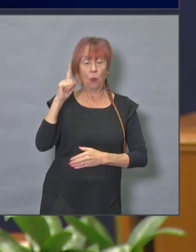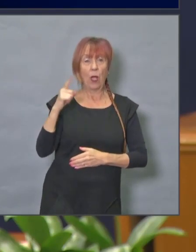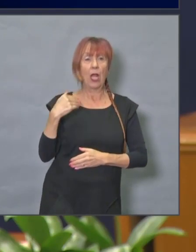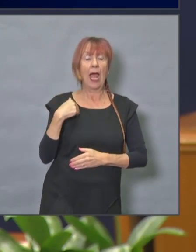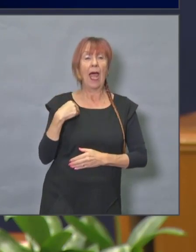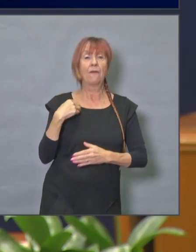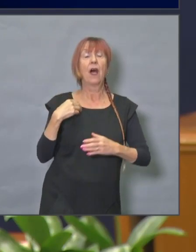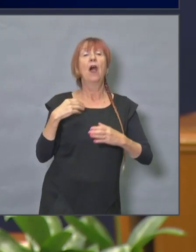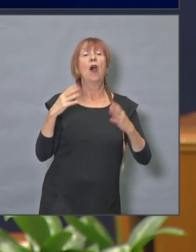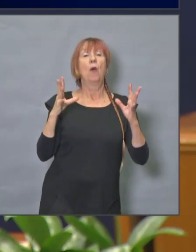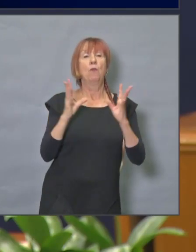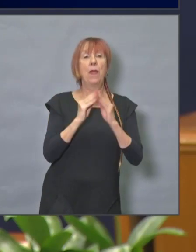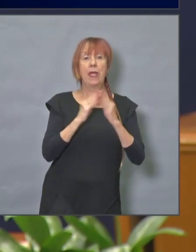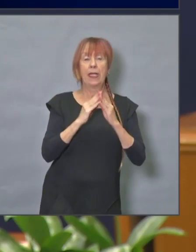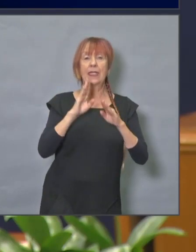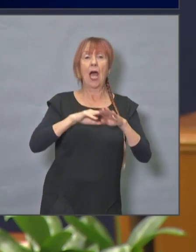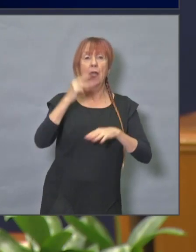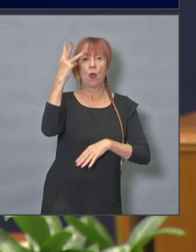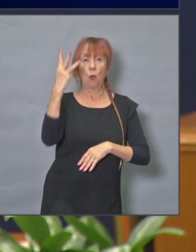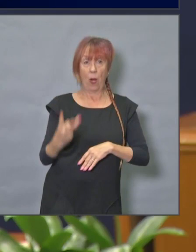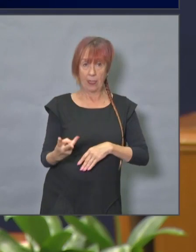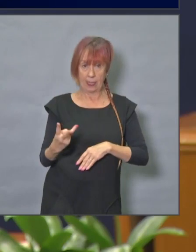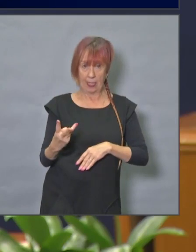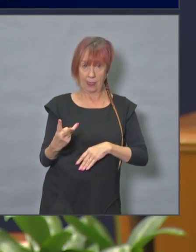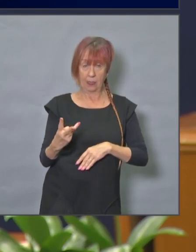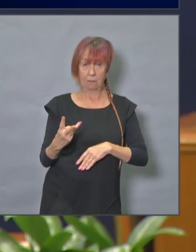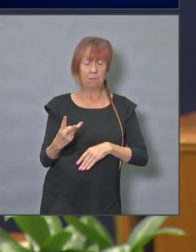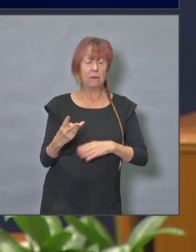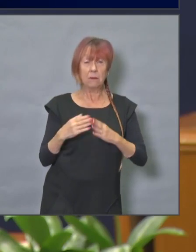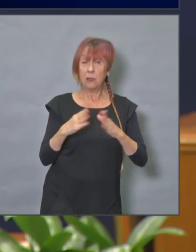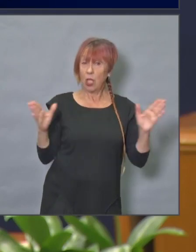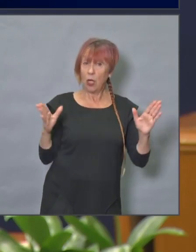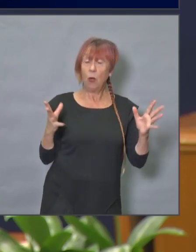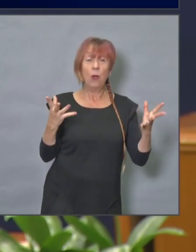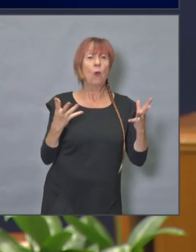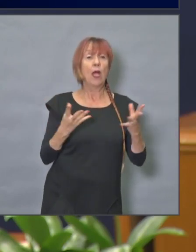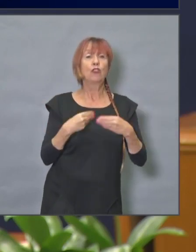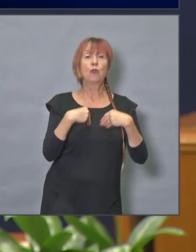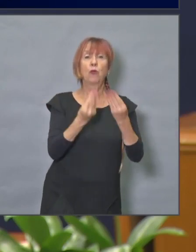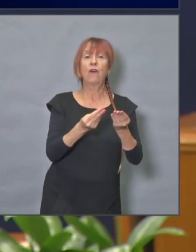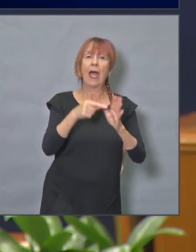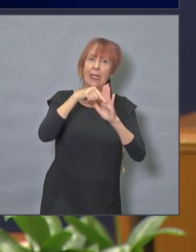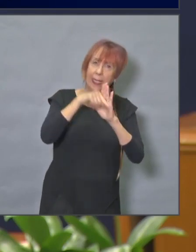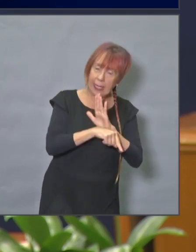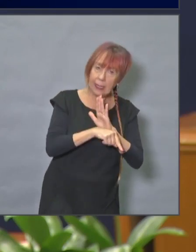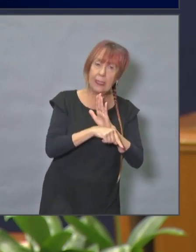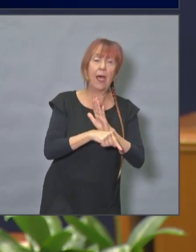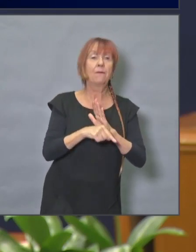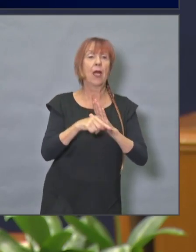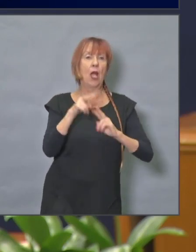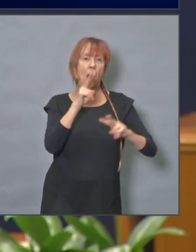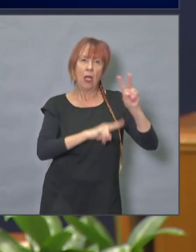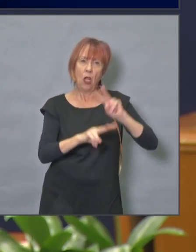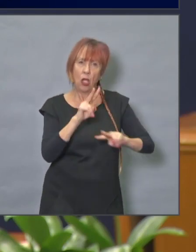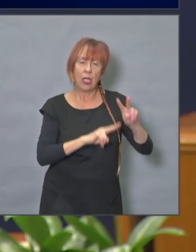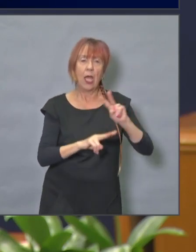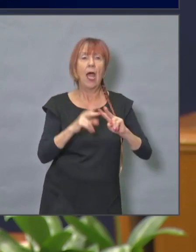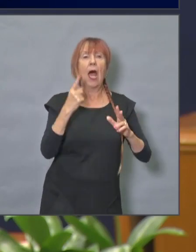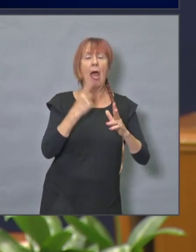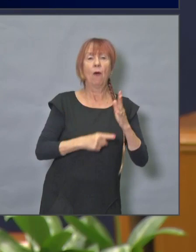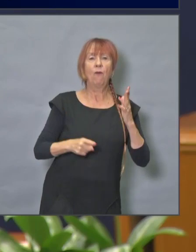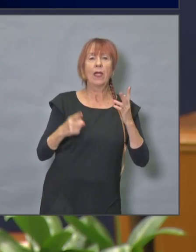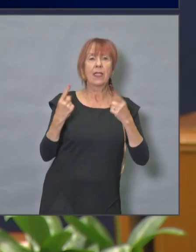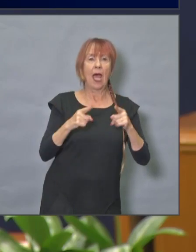Wednesdays. Overall, we aim to provide a more in-depth look at the trends that are emerging as we move through